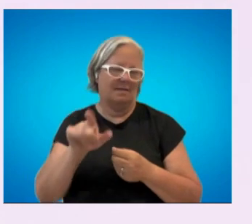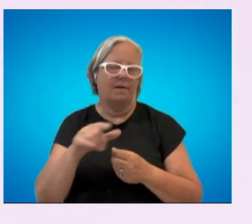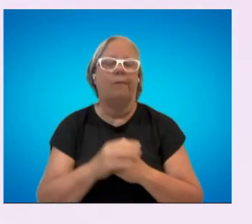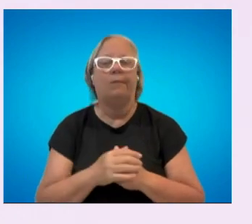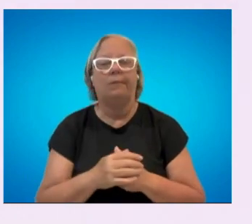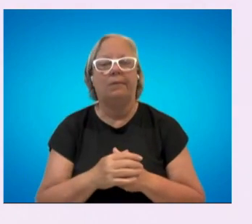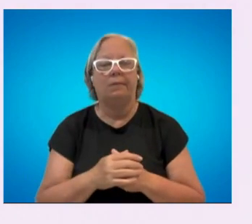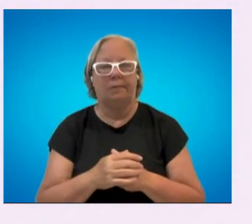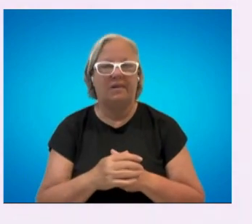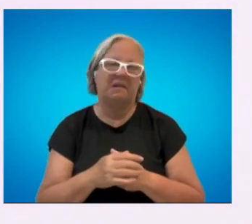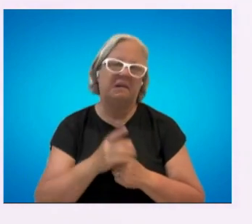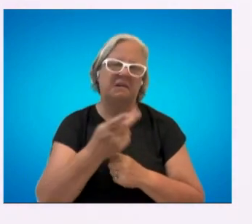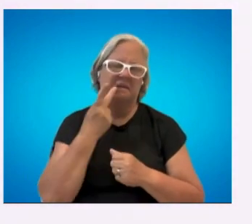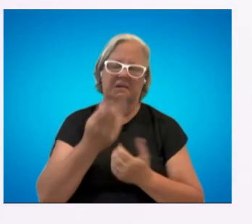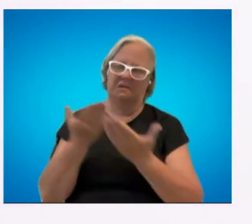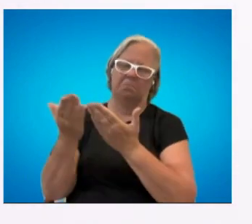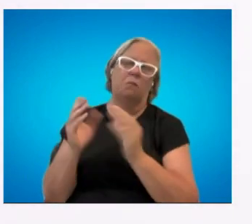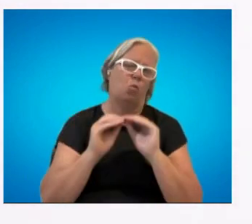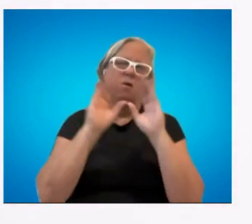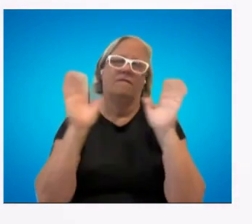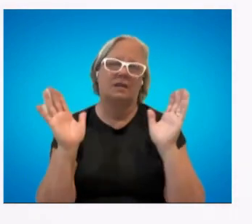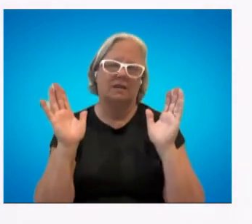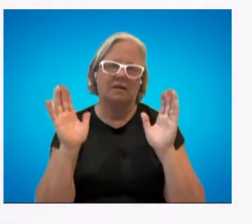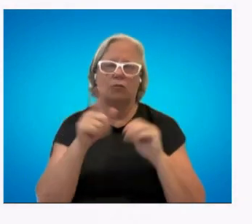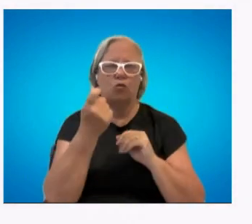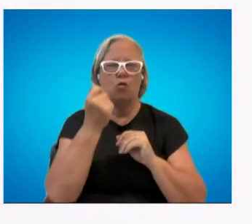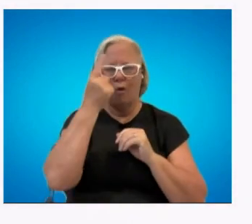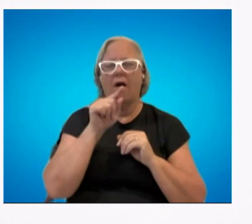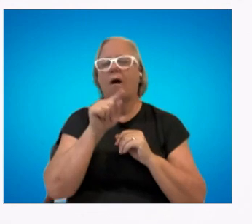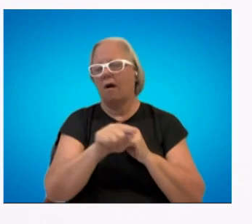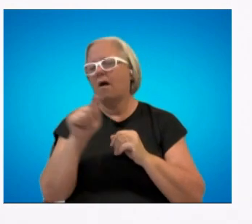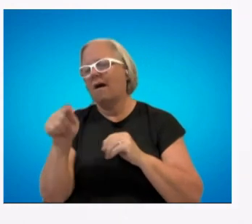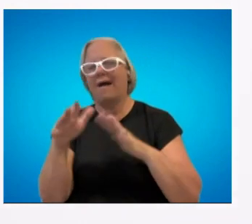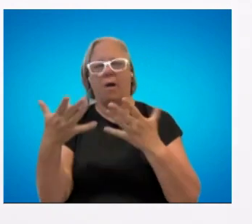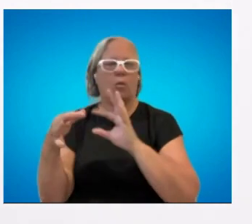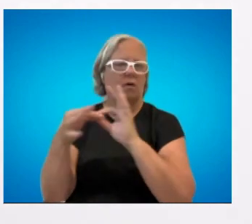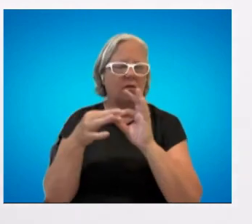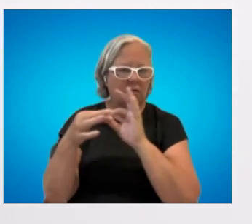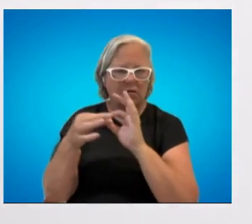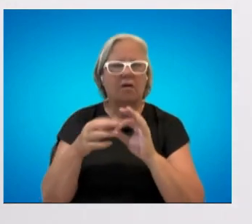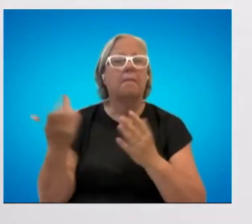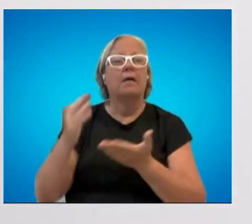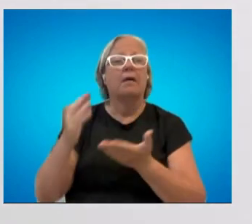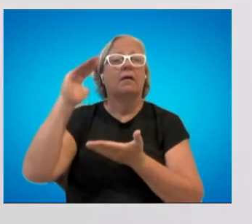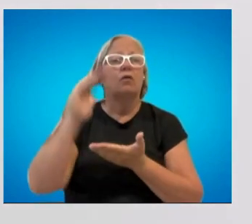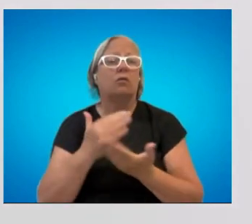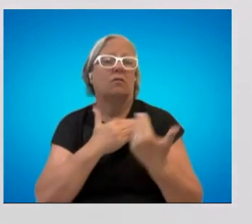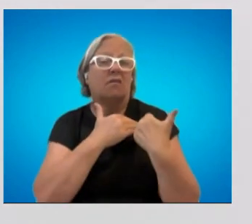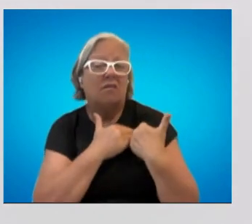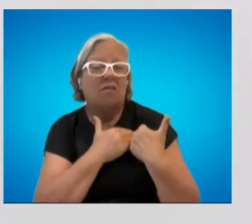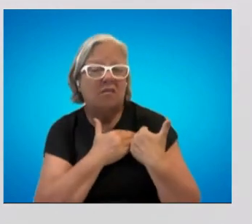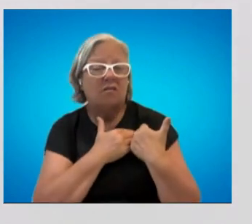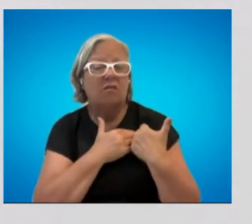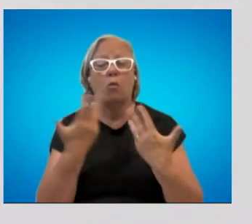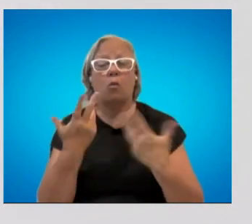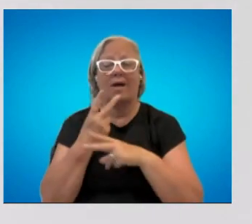a connection. Reduced care obligations or care load leads to higher participation of women in